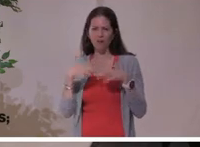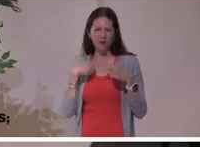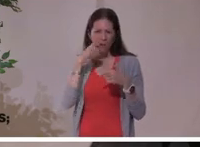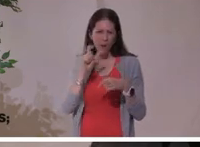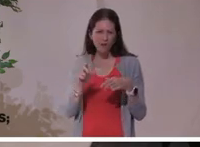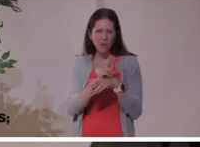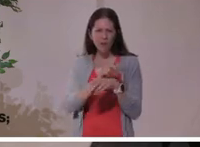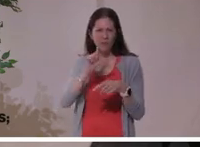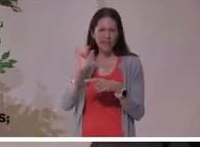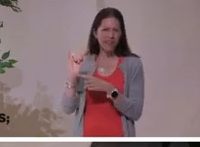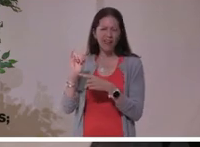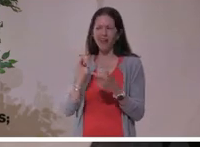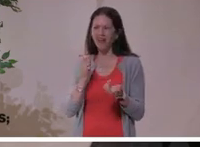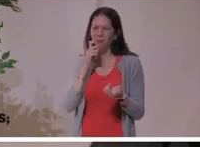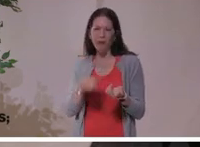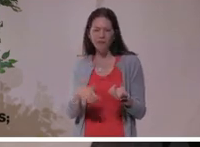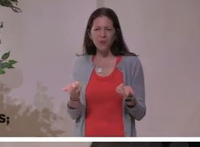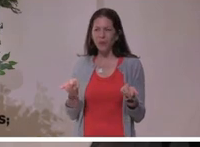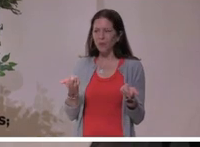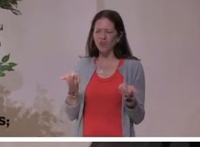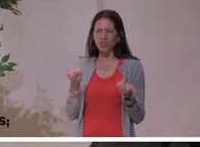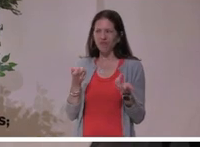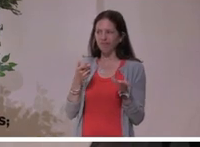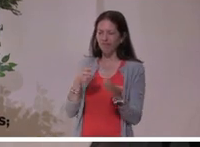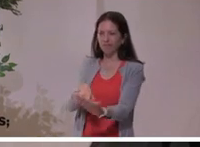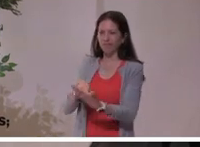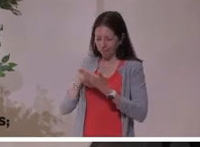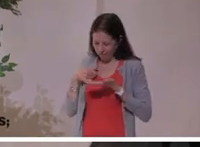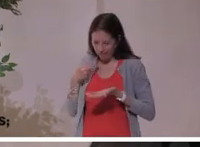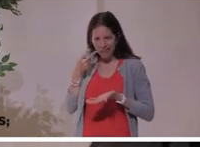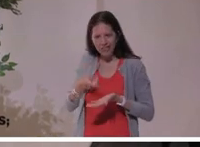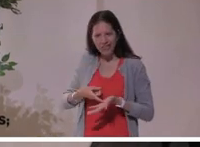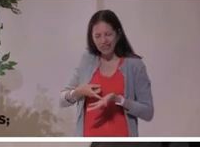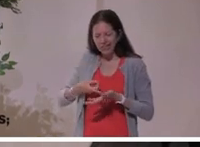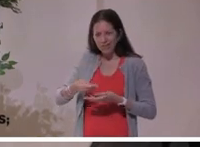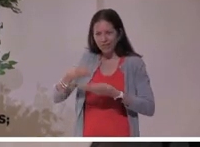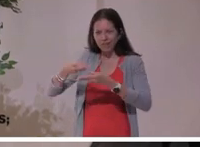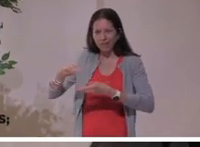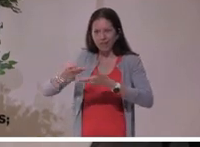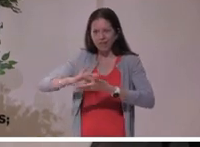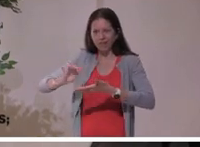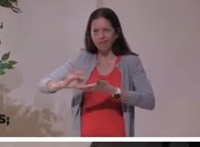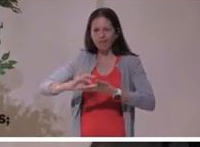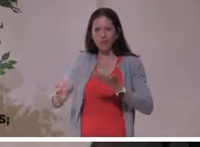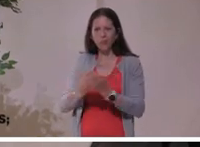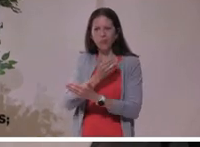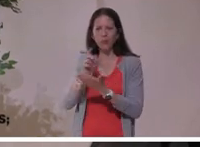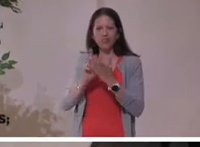anymore to get something in front of my eyes, just the same way that I'm finding, like, in a million years, you